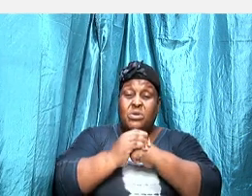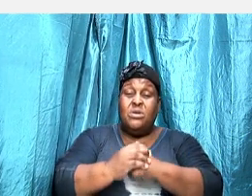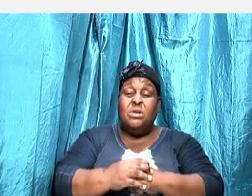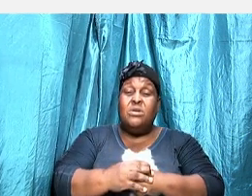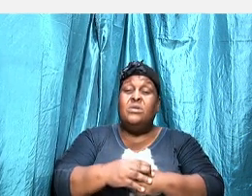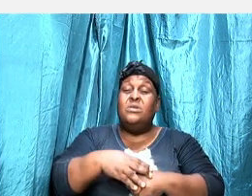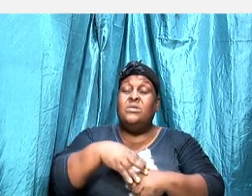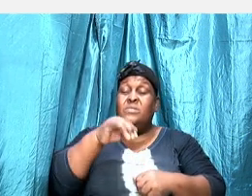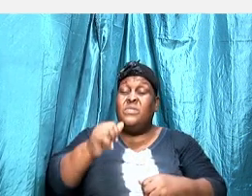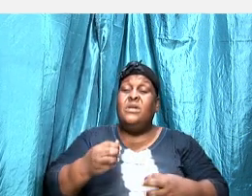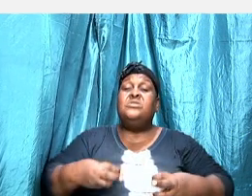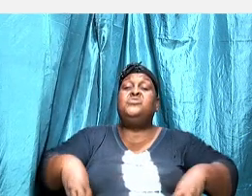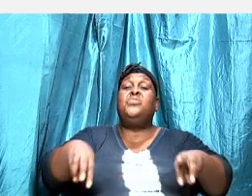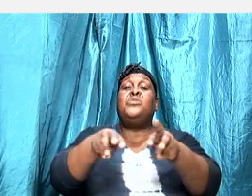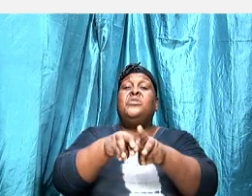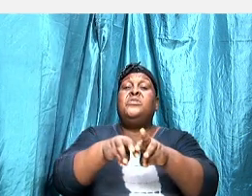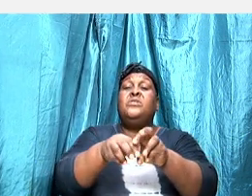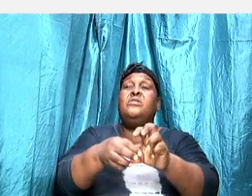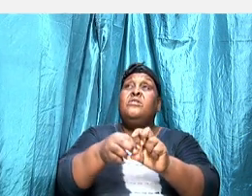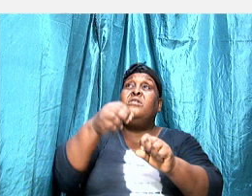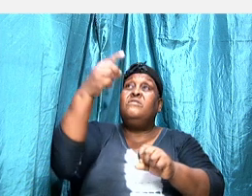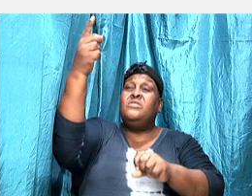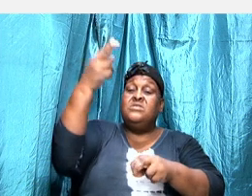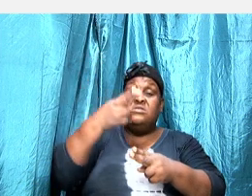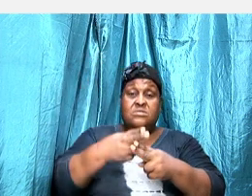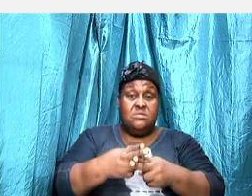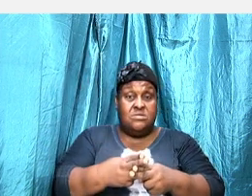know that most of us cannot really